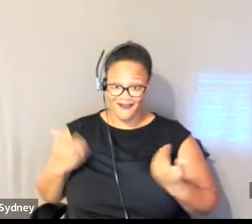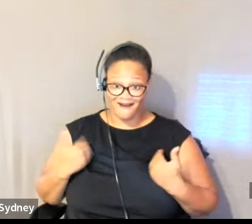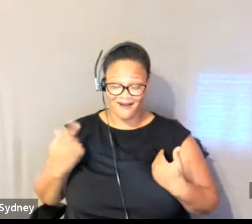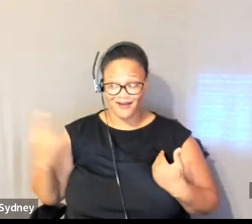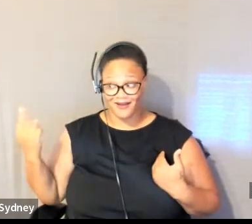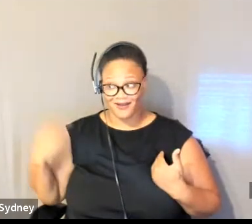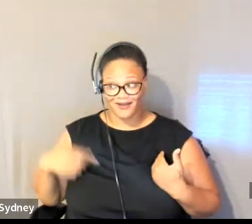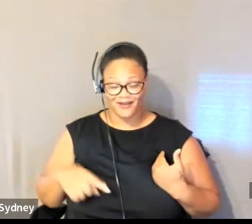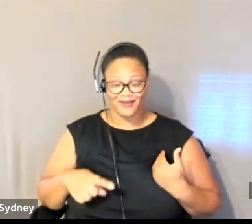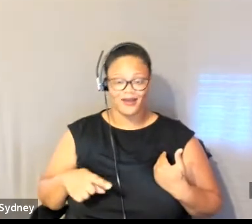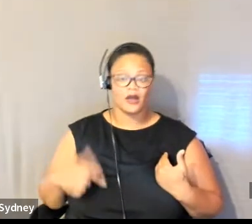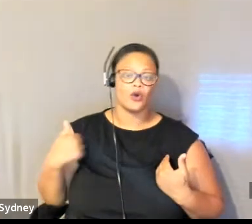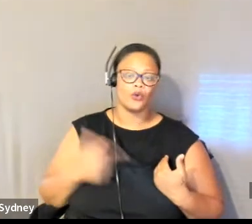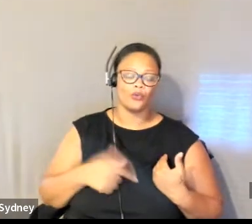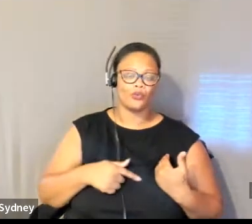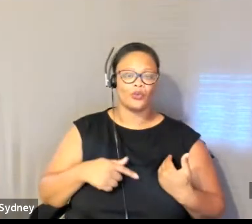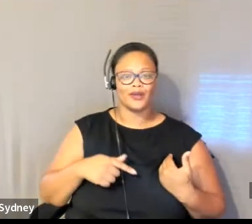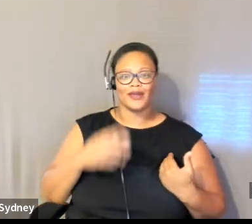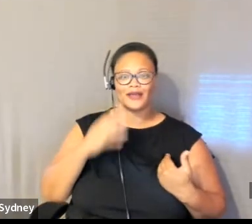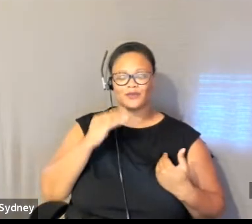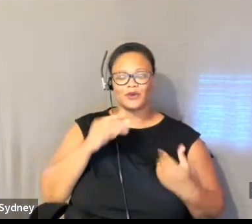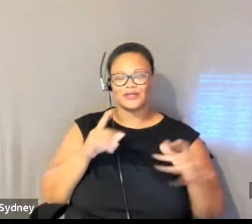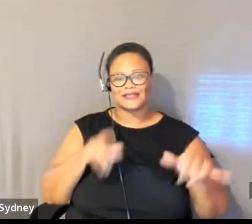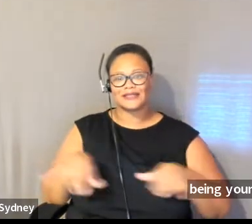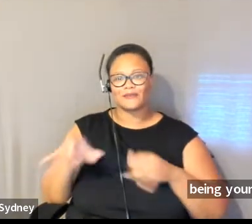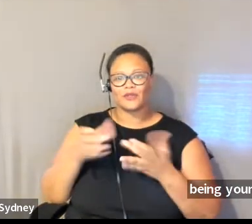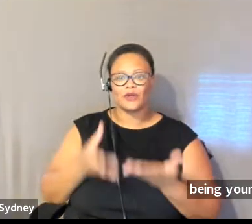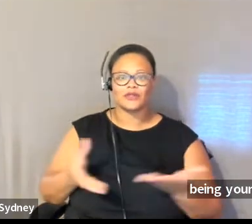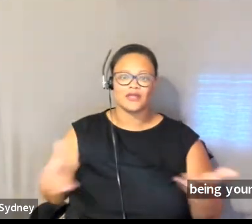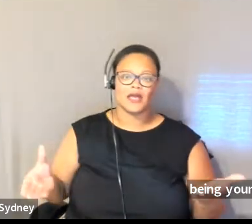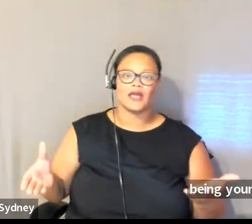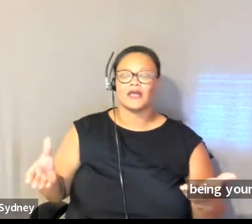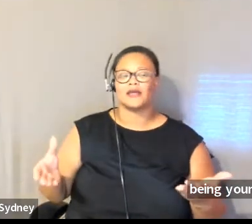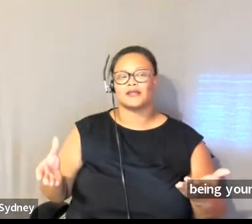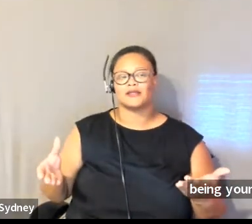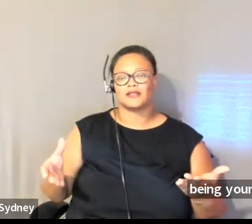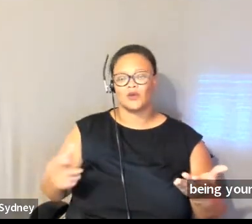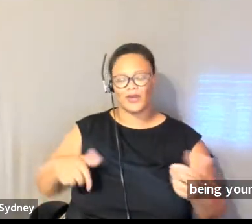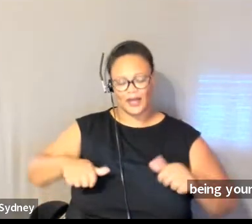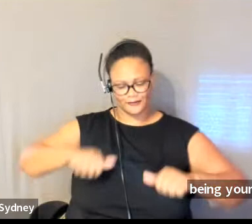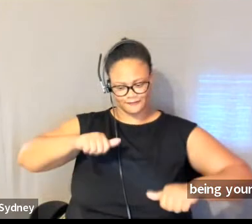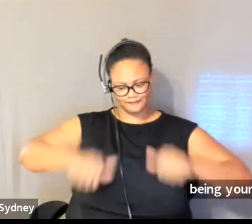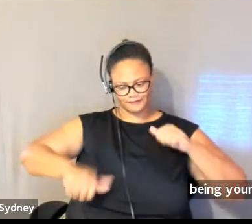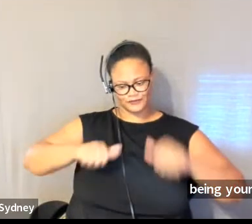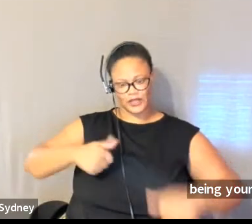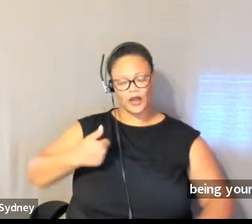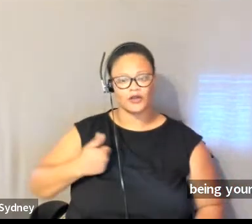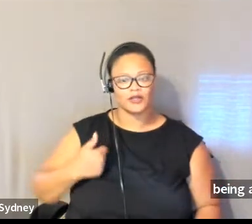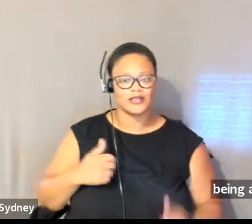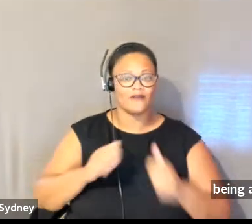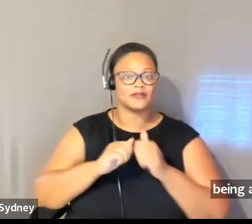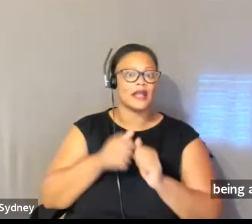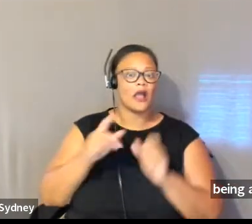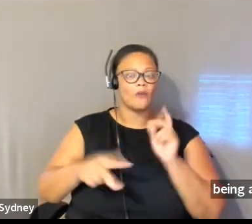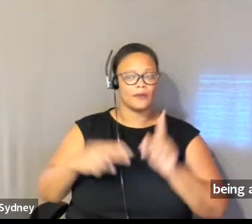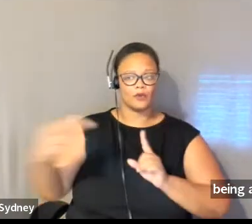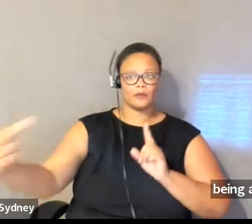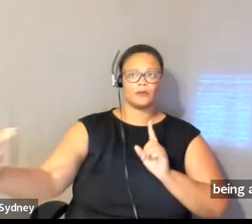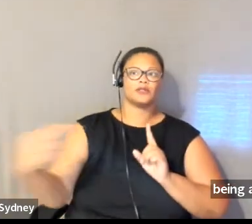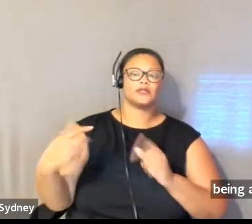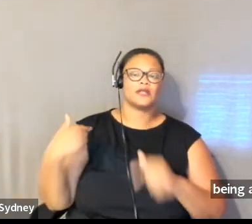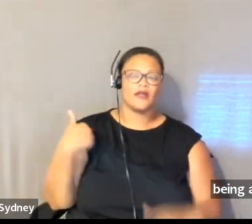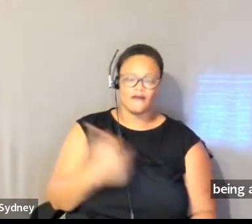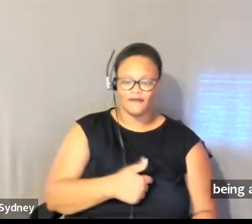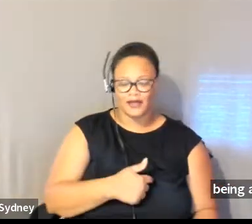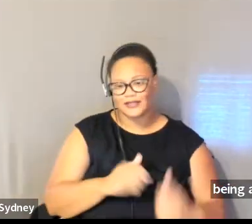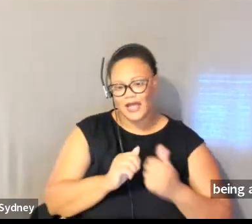go through like similar things of like being able to question ourselves and like how like people perceive us, and like how like we could